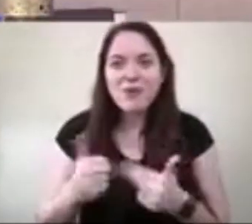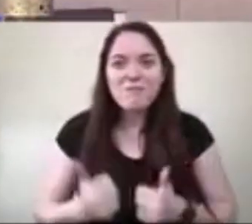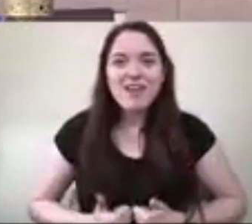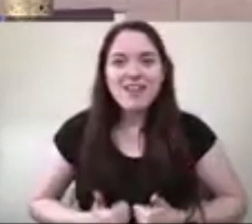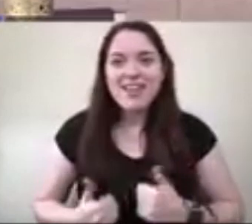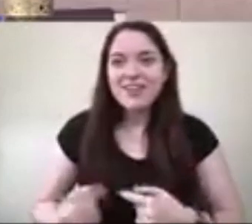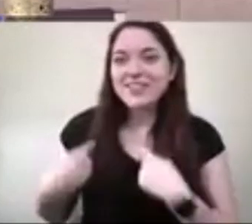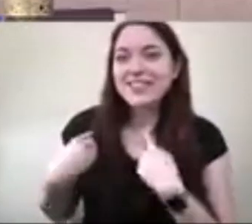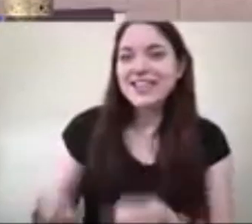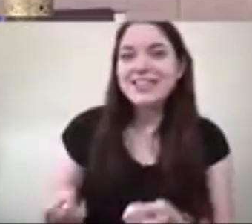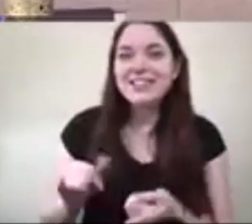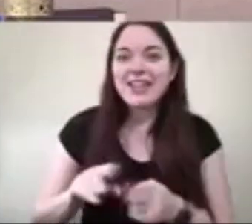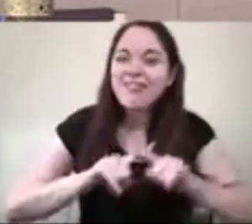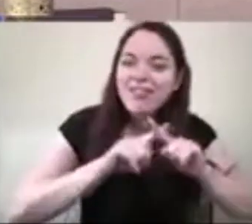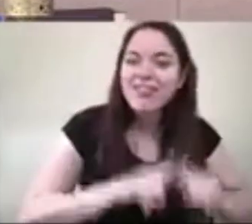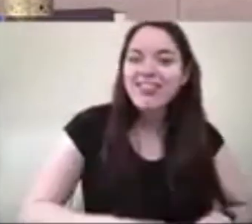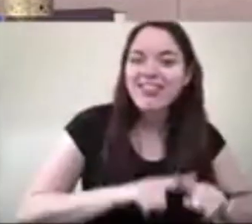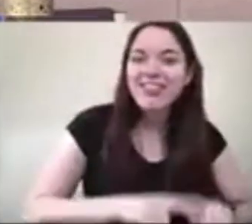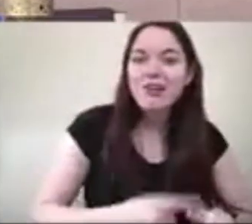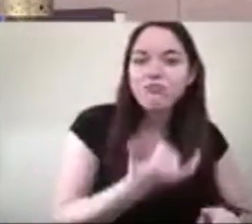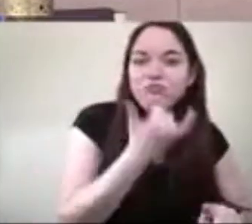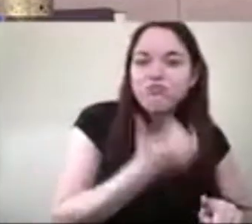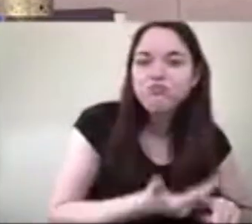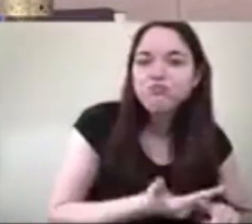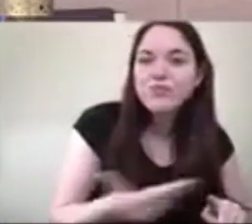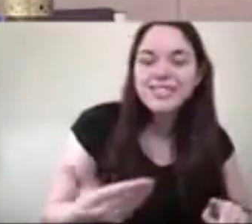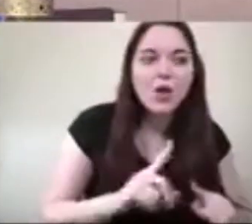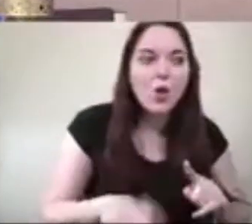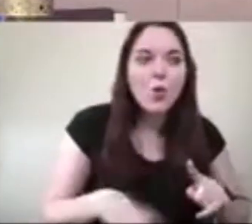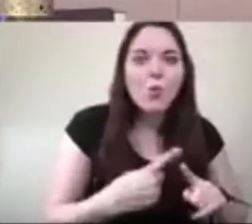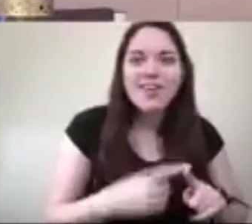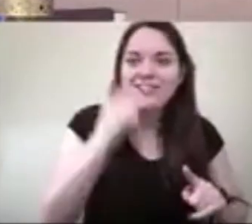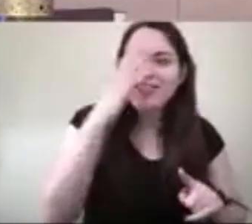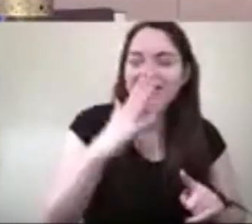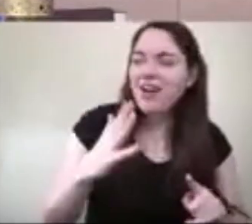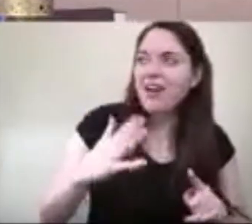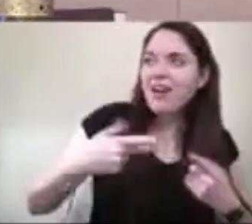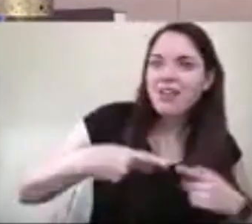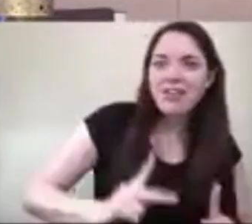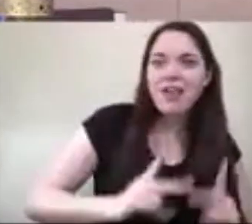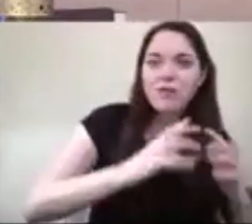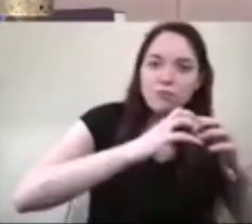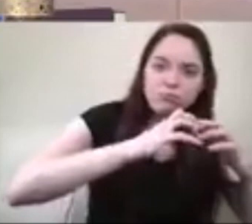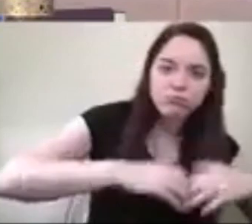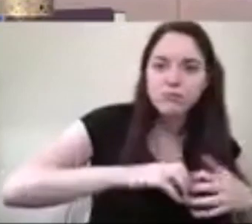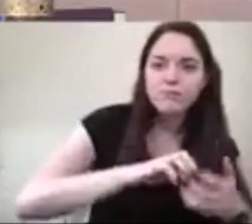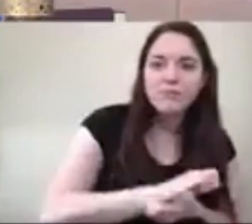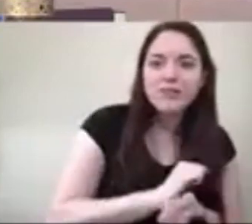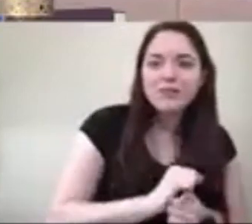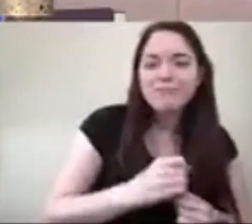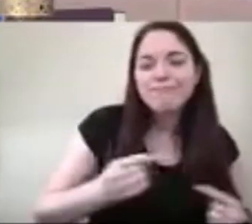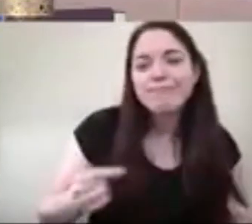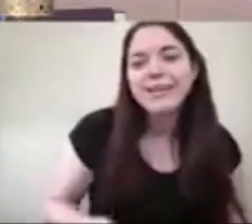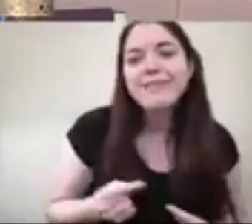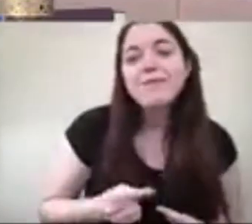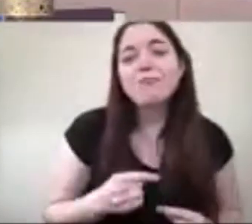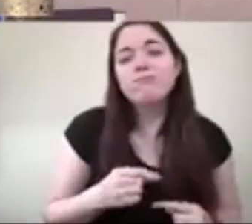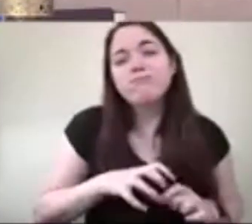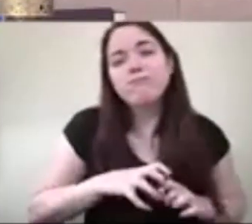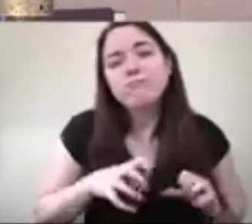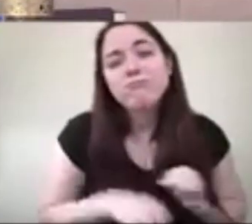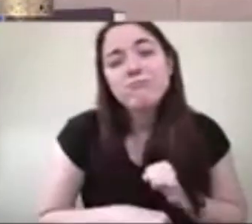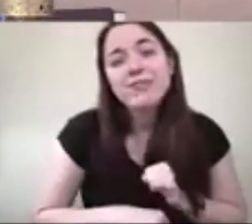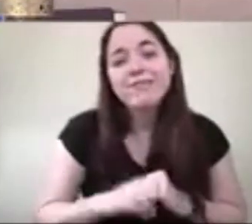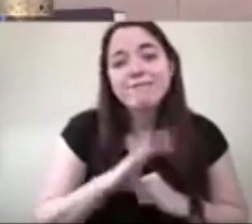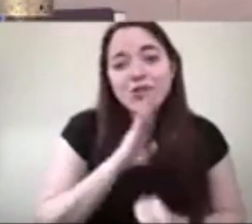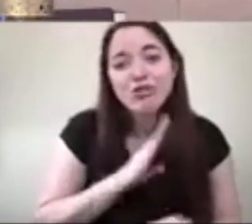sand. Dismantling those parts of the house was painful and frustrating. Rebuilding them